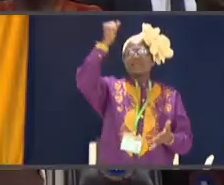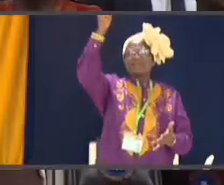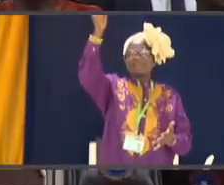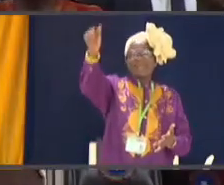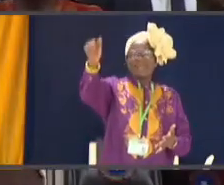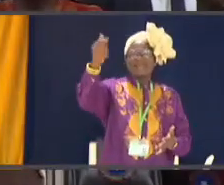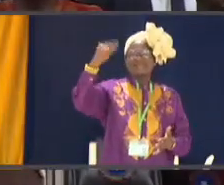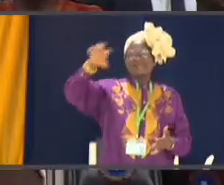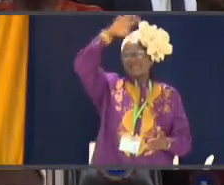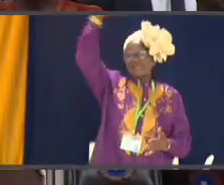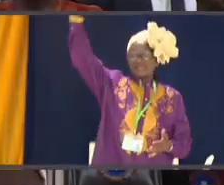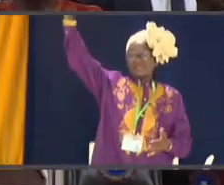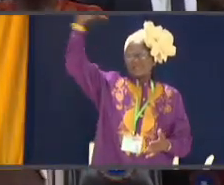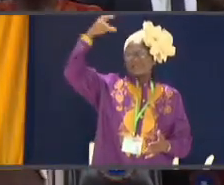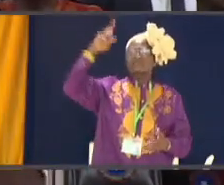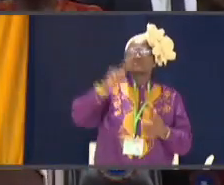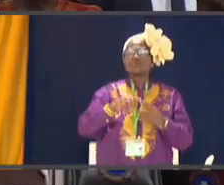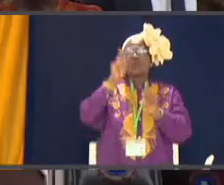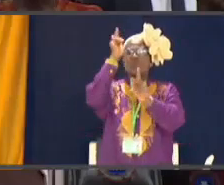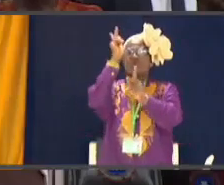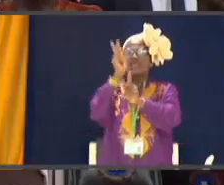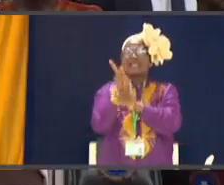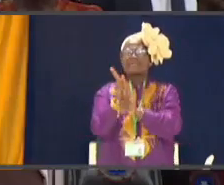The grace to keep digging